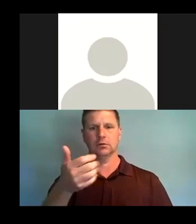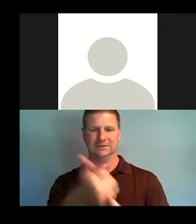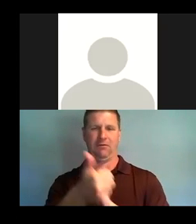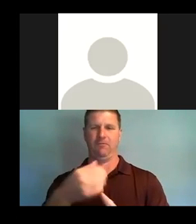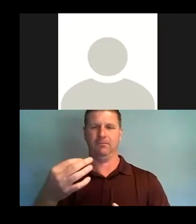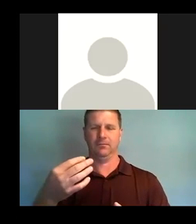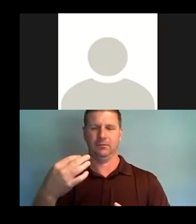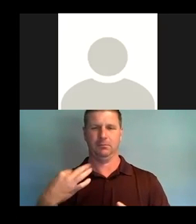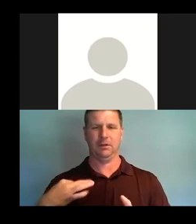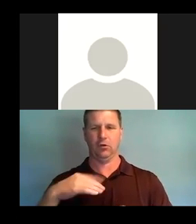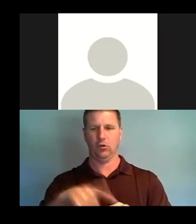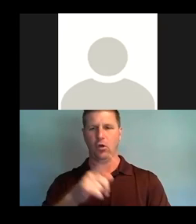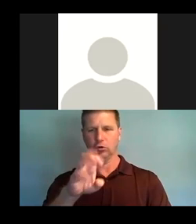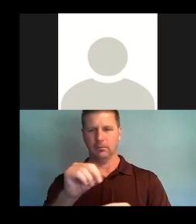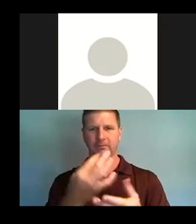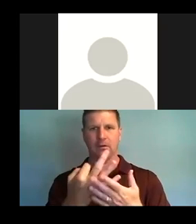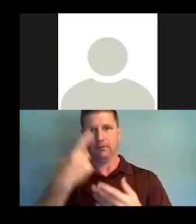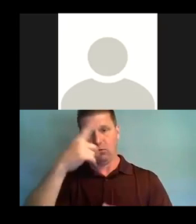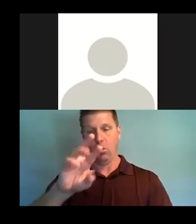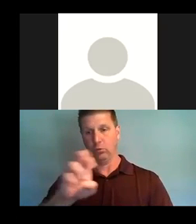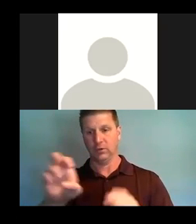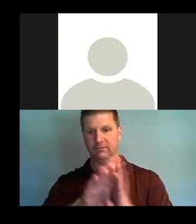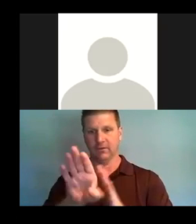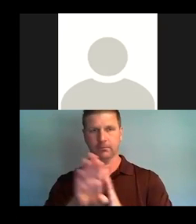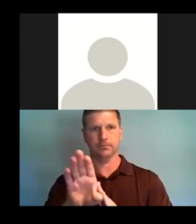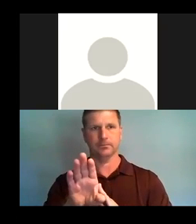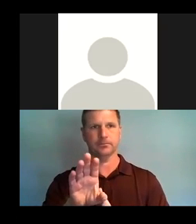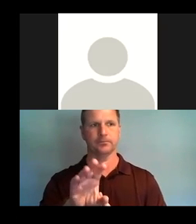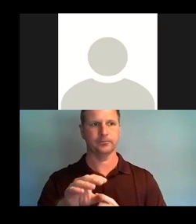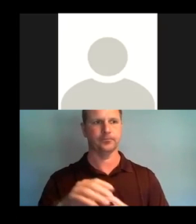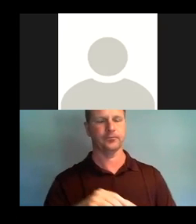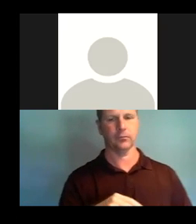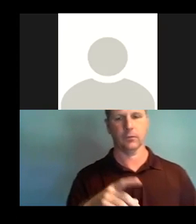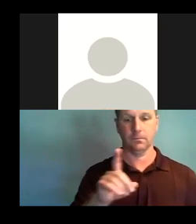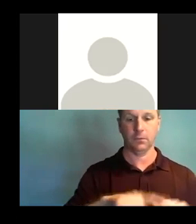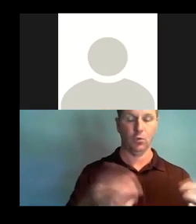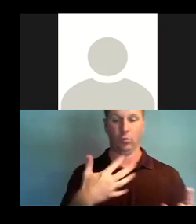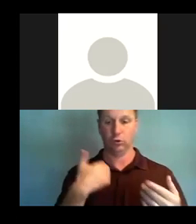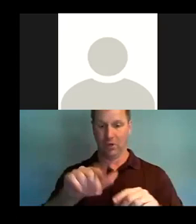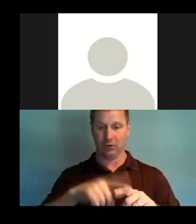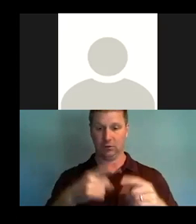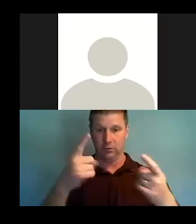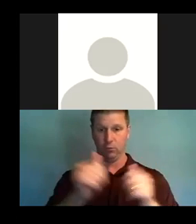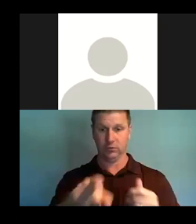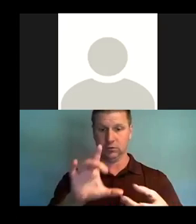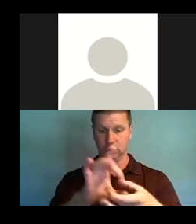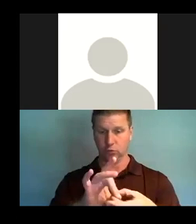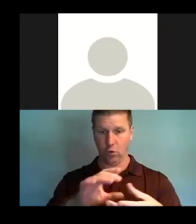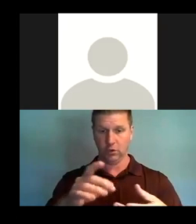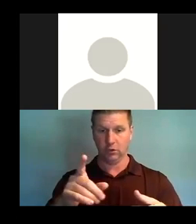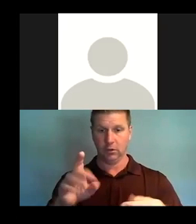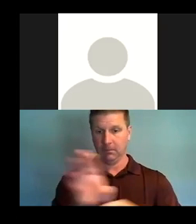the long-term financial upside of the redevelopment. And, you know, here what we're trying to accomplish through this joint venture is to have